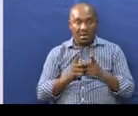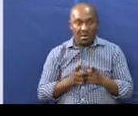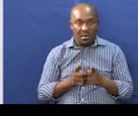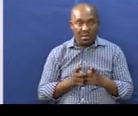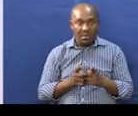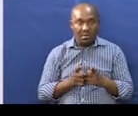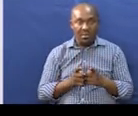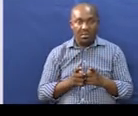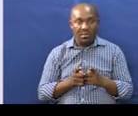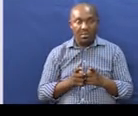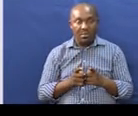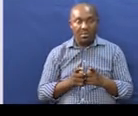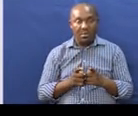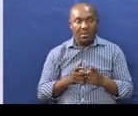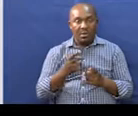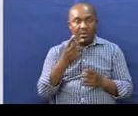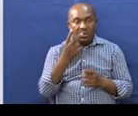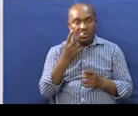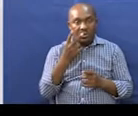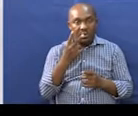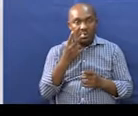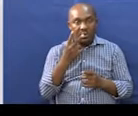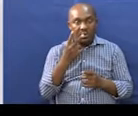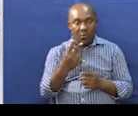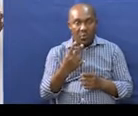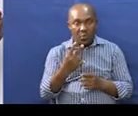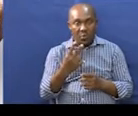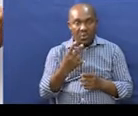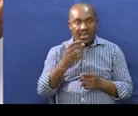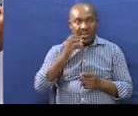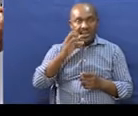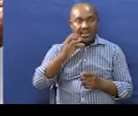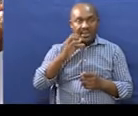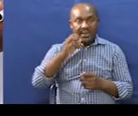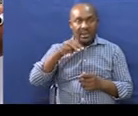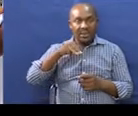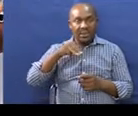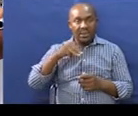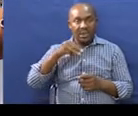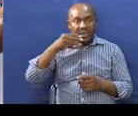2 centimeter cubed of Benedict's solution